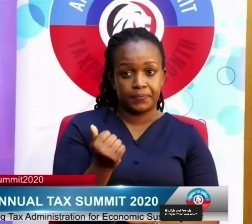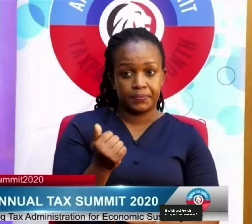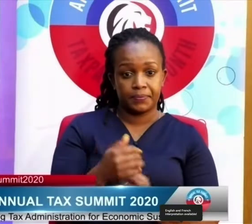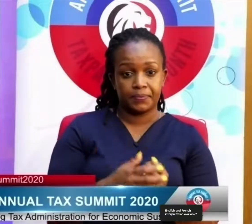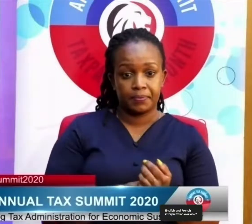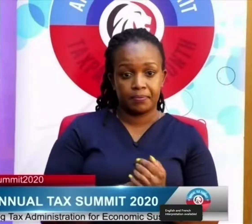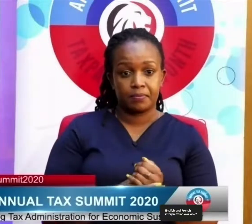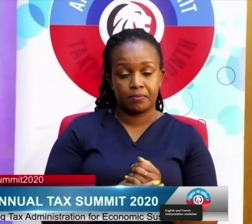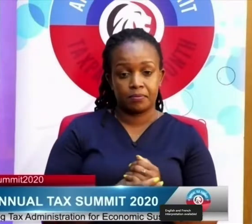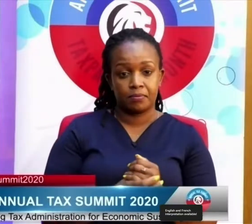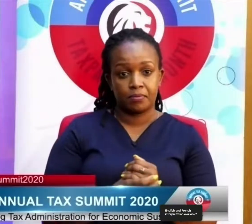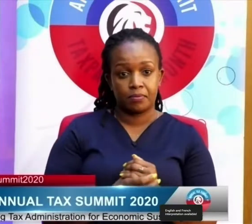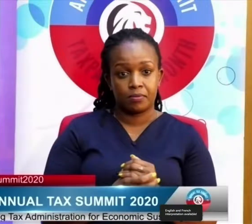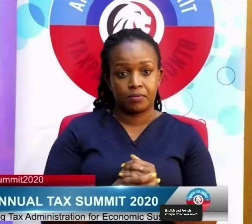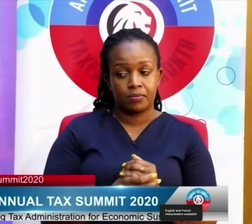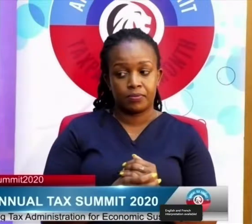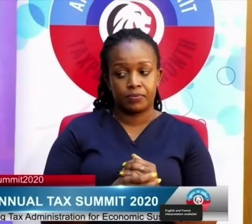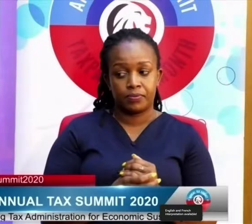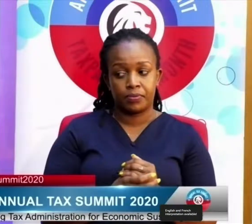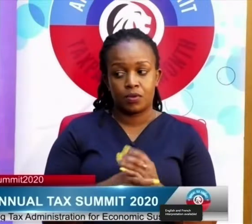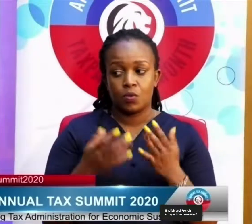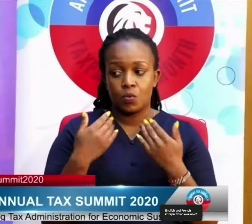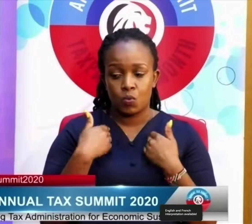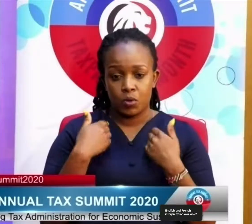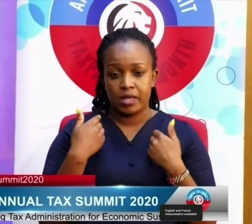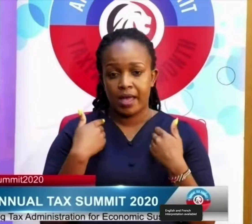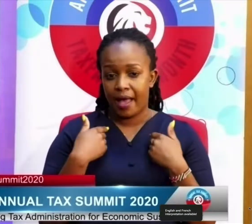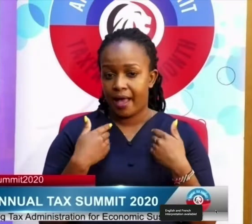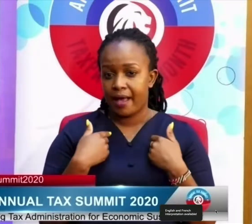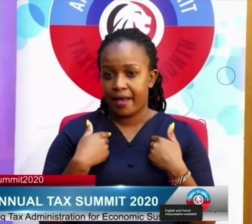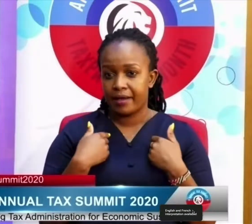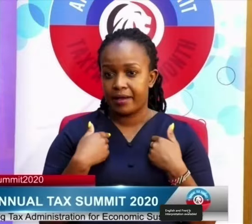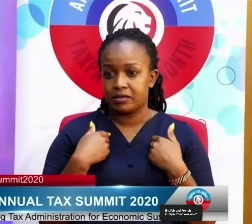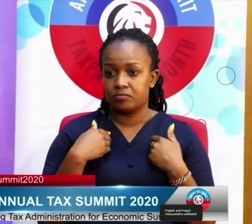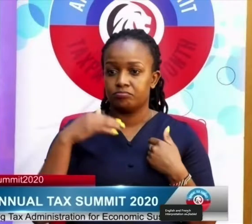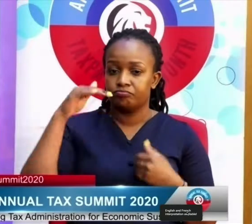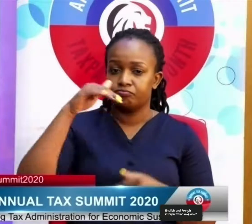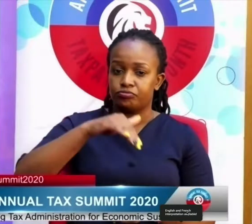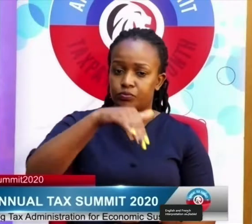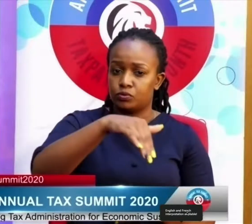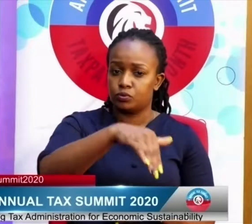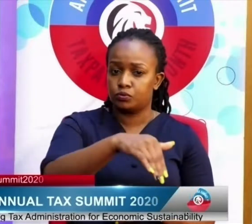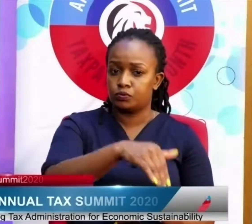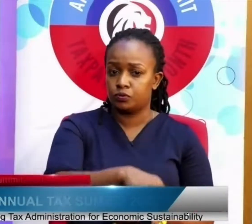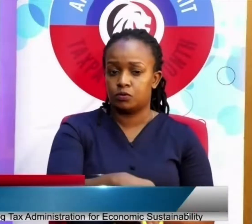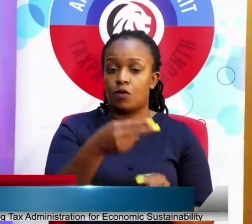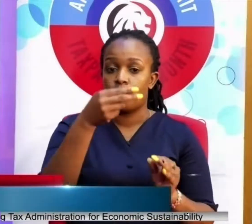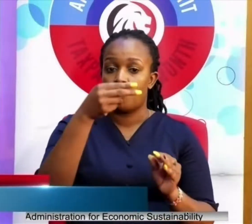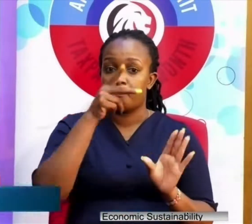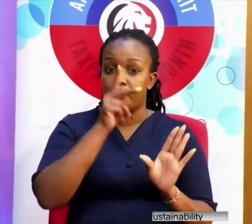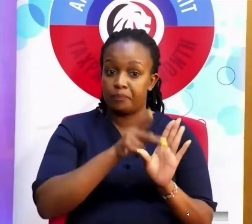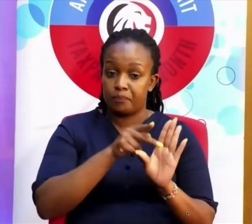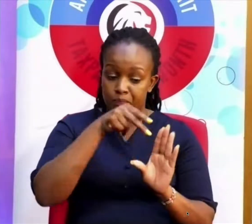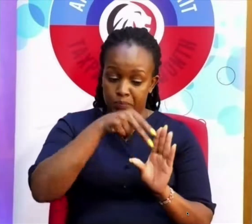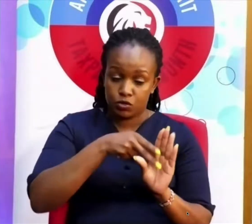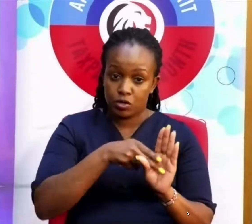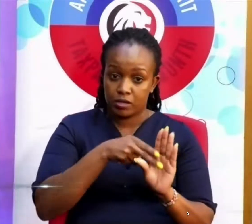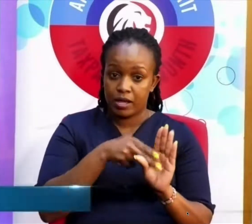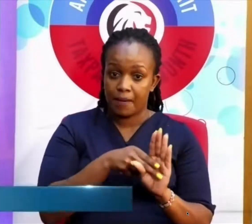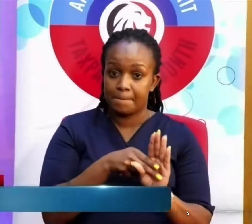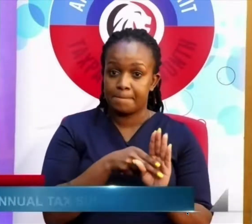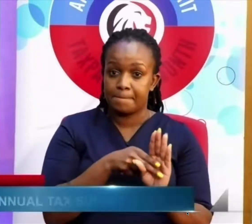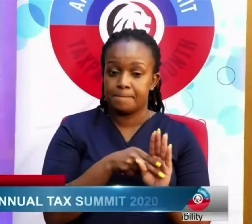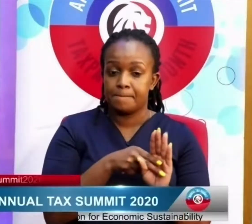downward pricing of petroleum products in the world market. Nigeria's economy depends